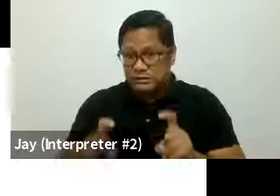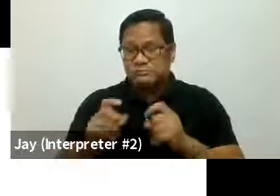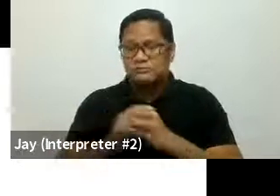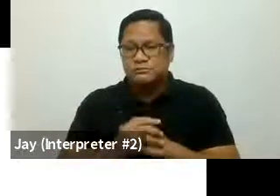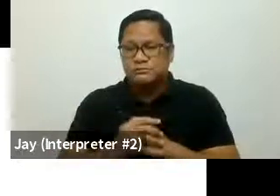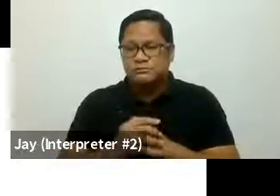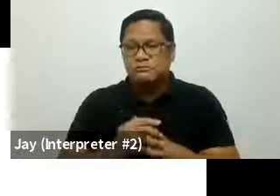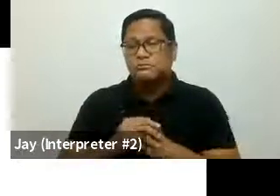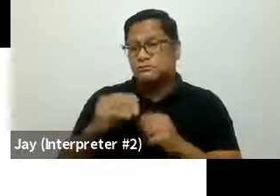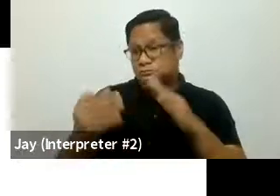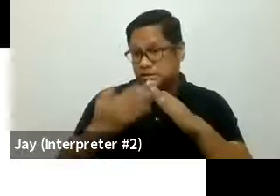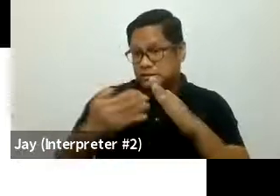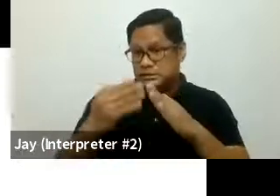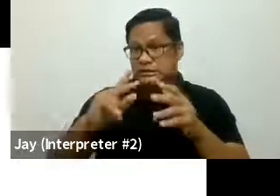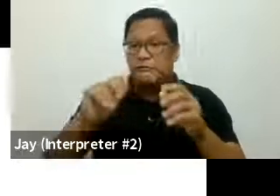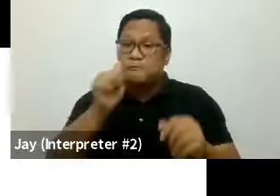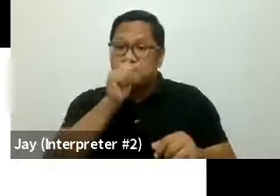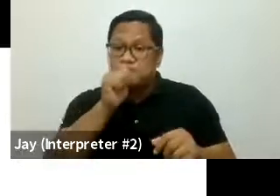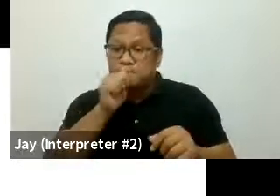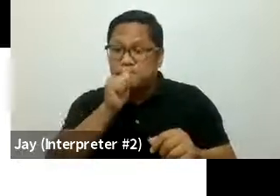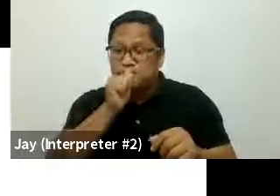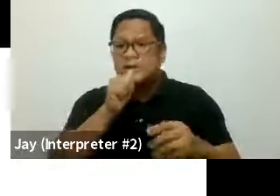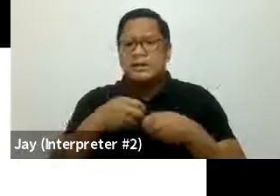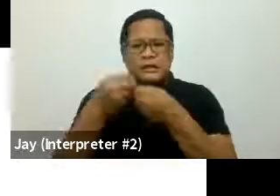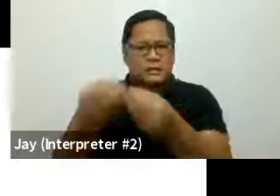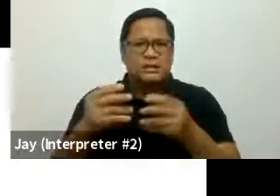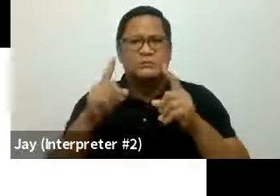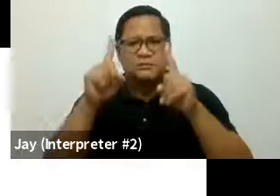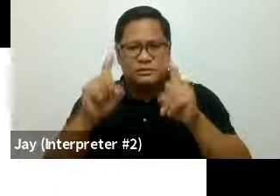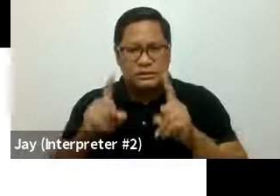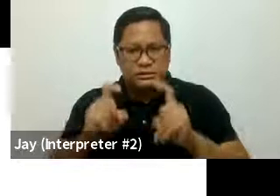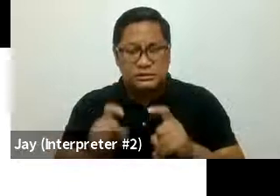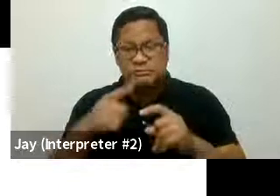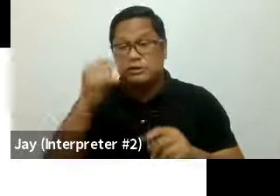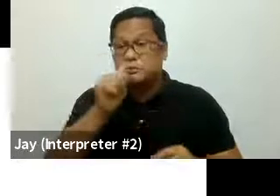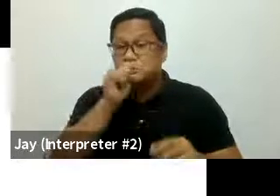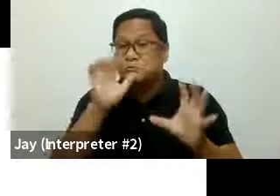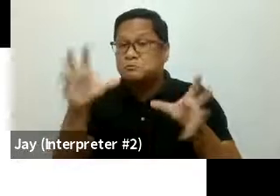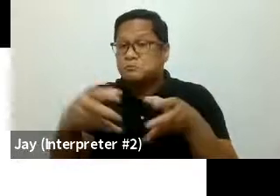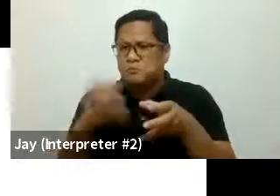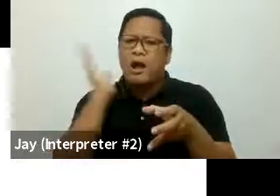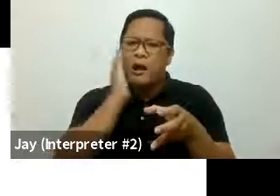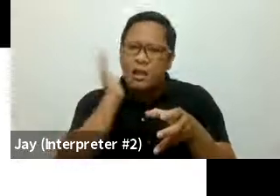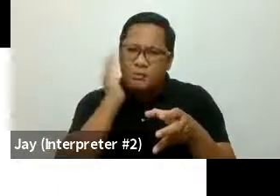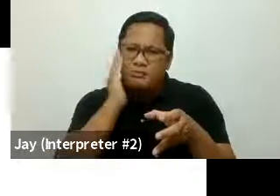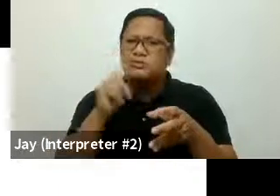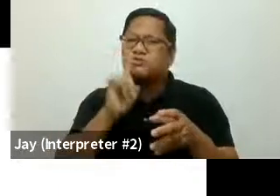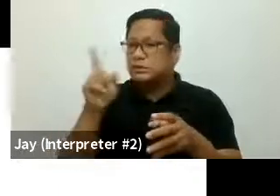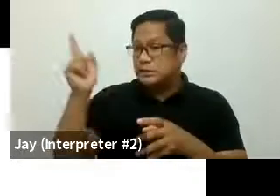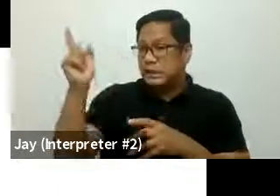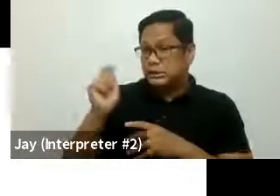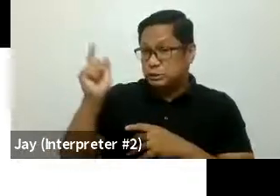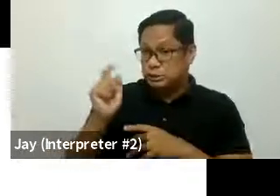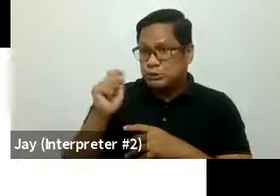So basically, their private sector rapidly provided the testing because the private sector knew that the insurance system or